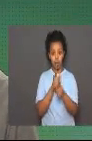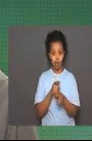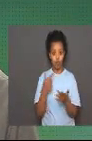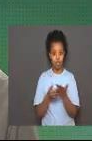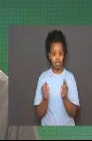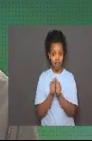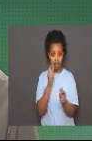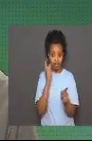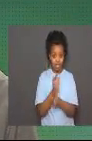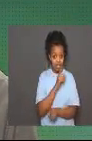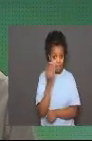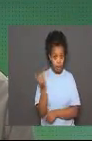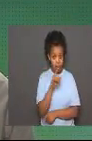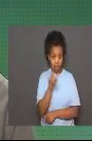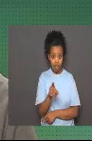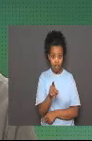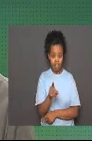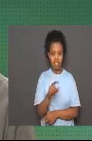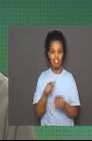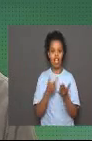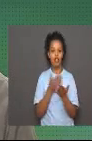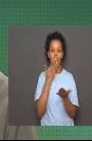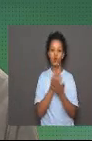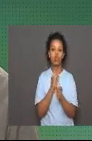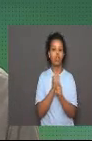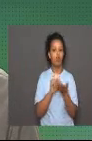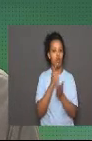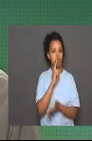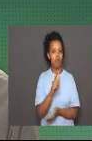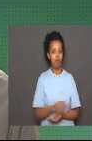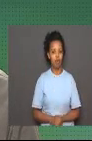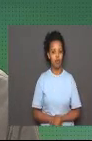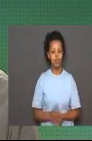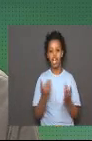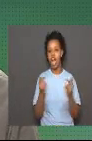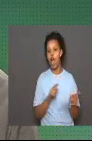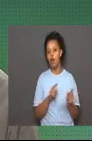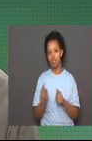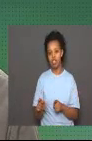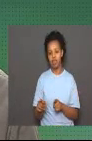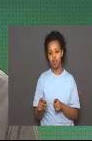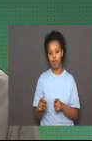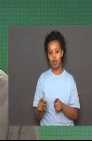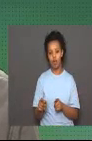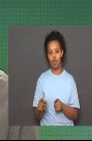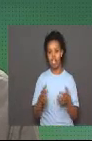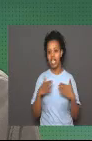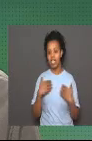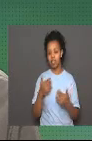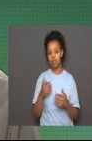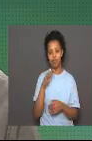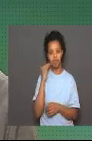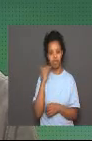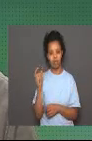correct? If so, you're doing well. Let us discuss a fun way that you can think